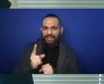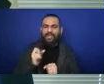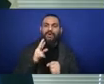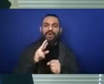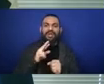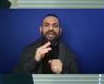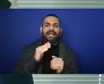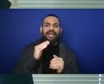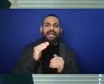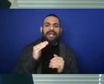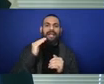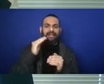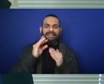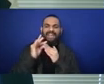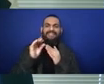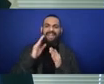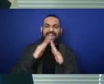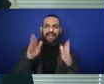to